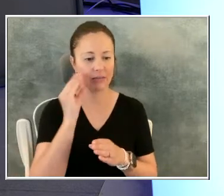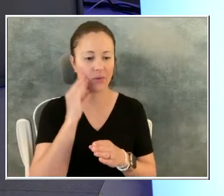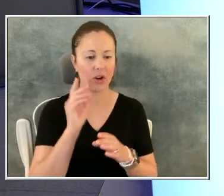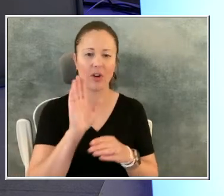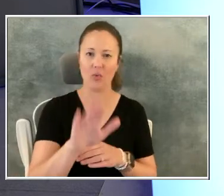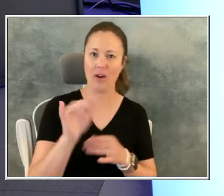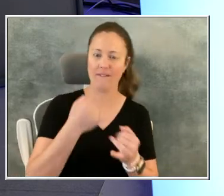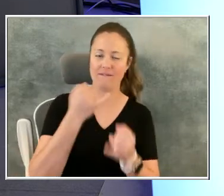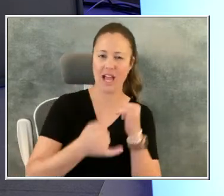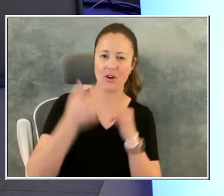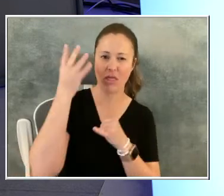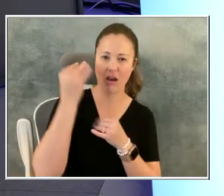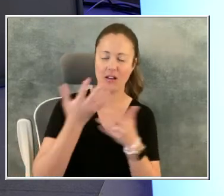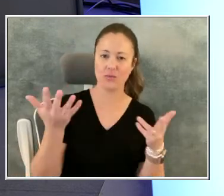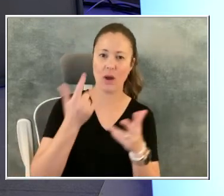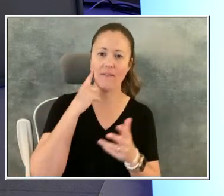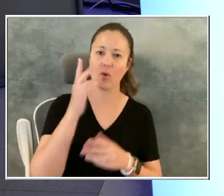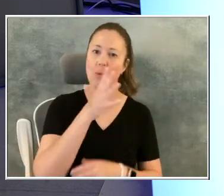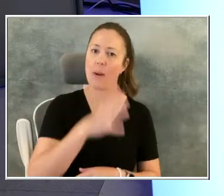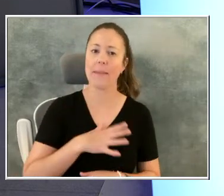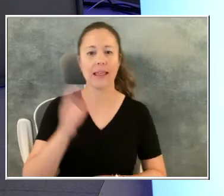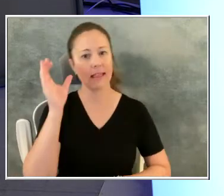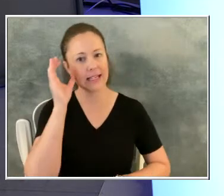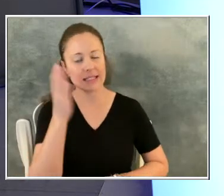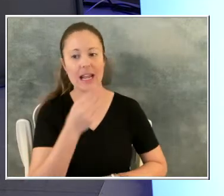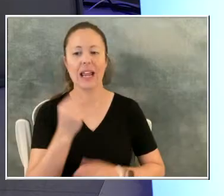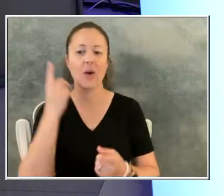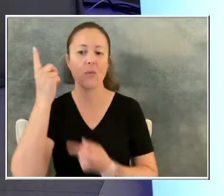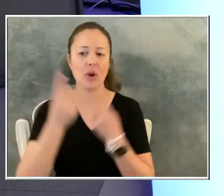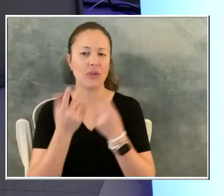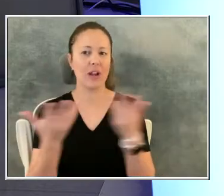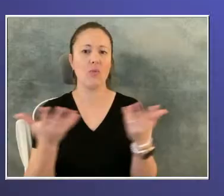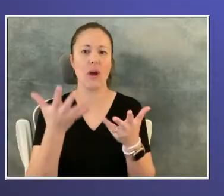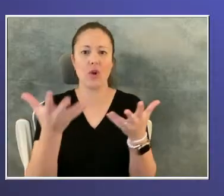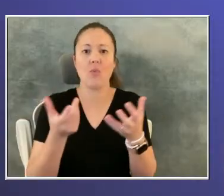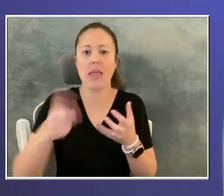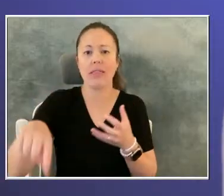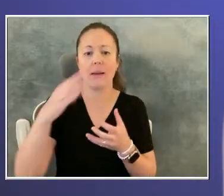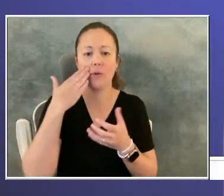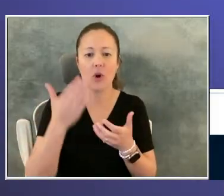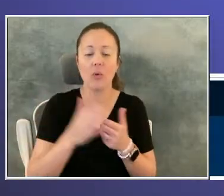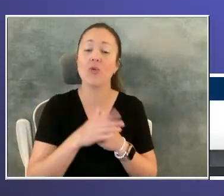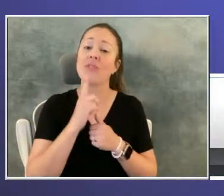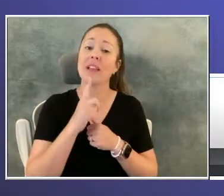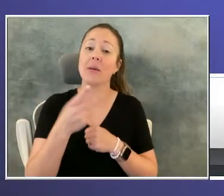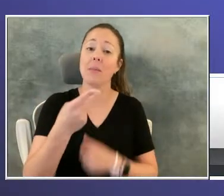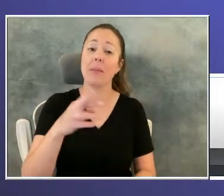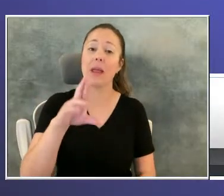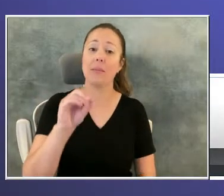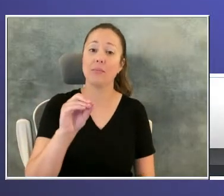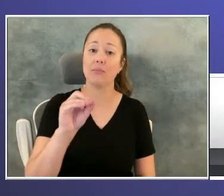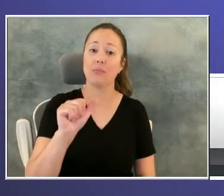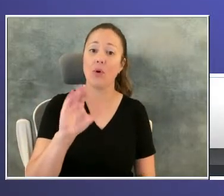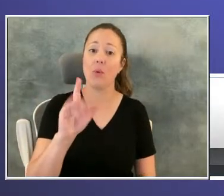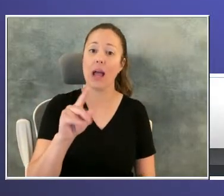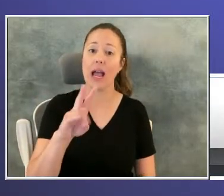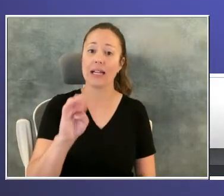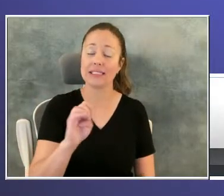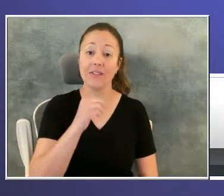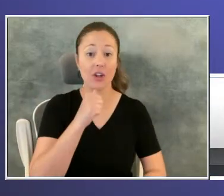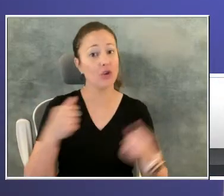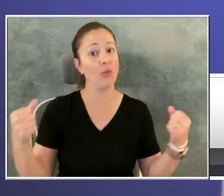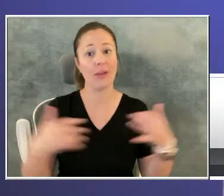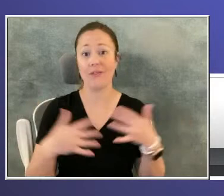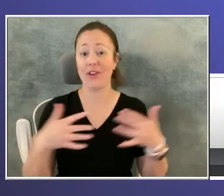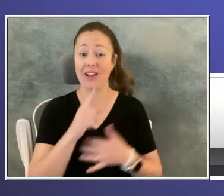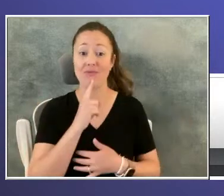for women who are listening and wondering? What do you want them to know? I mean, I would just say be proactive and don't be afraid to do it, because it's probably going to